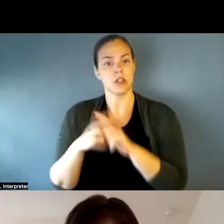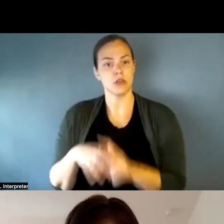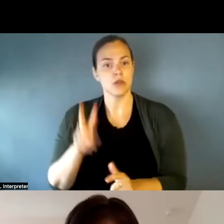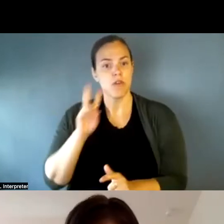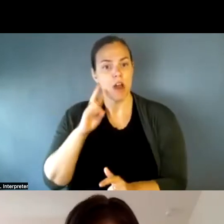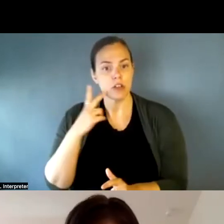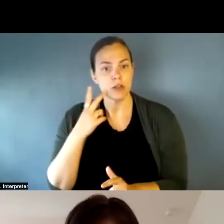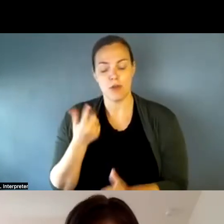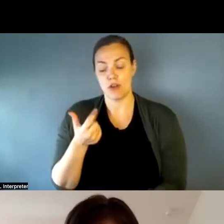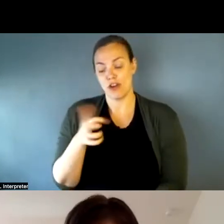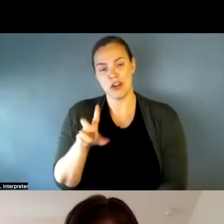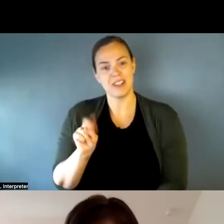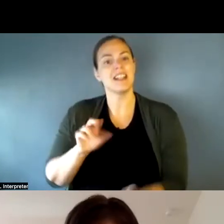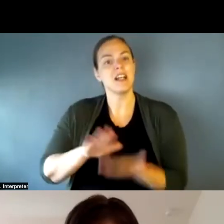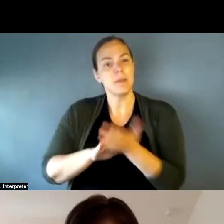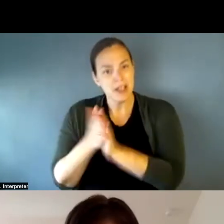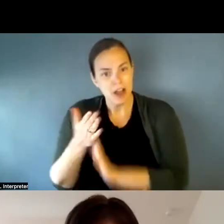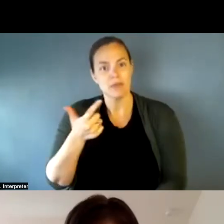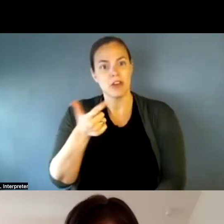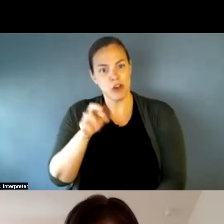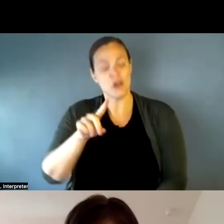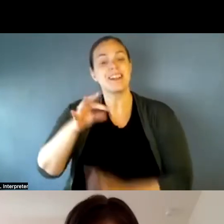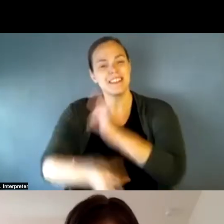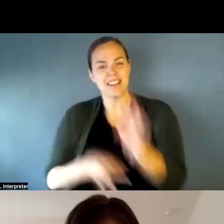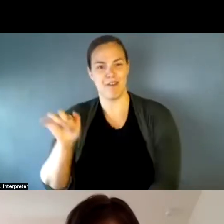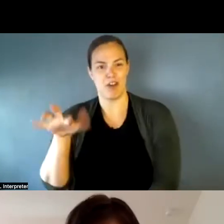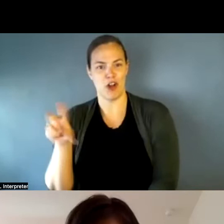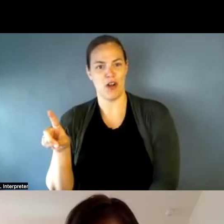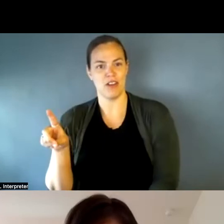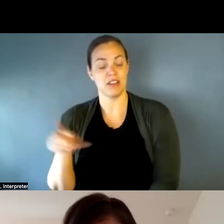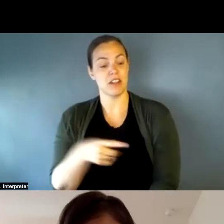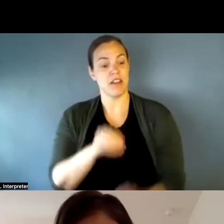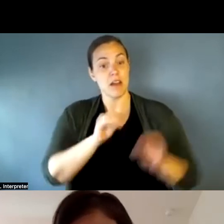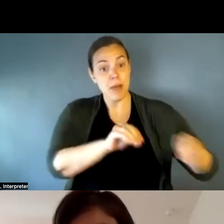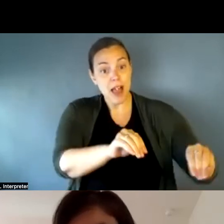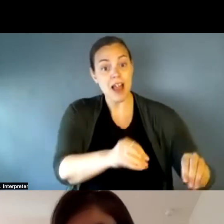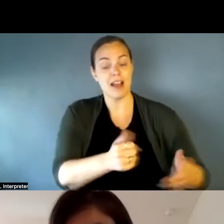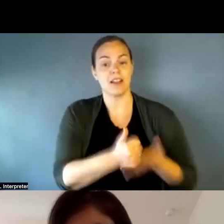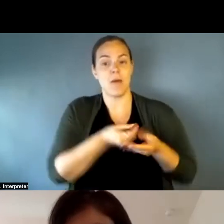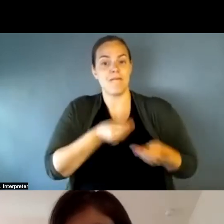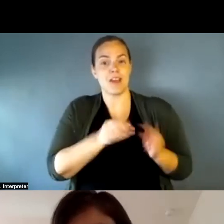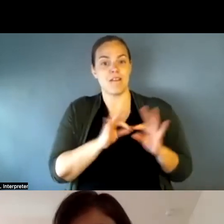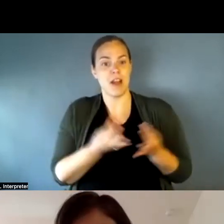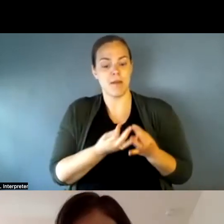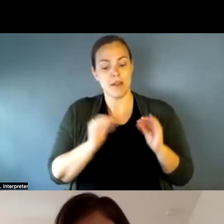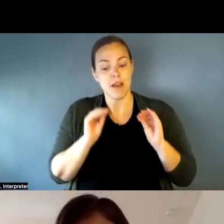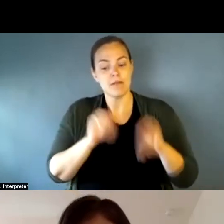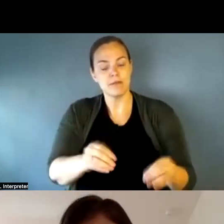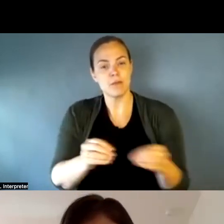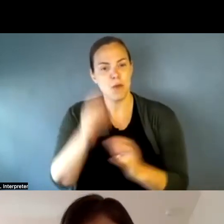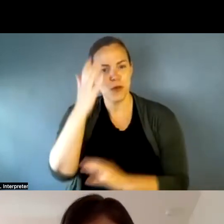a garden, to help feed their family. They've planted more trees, and,